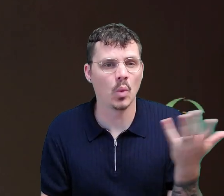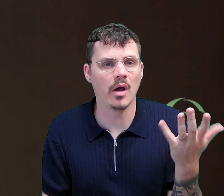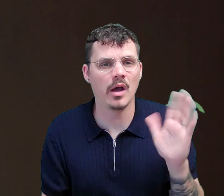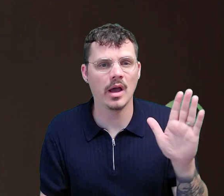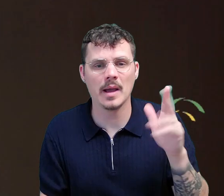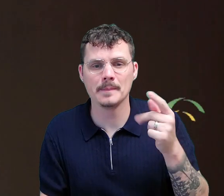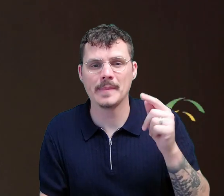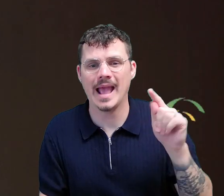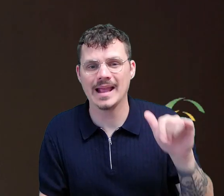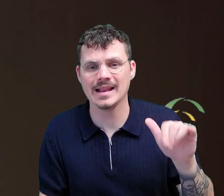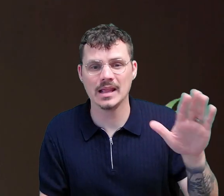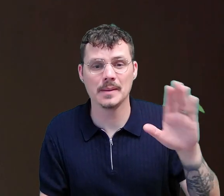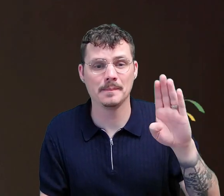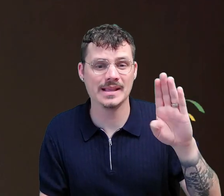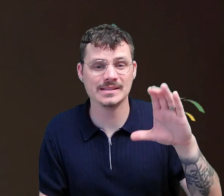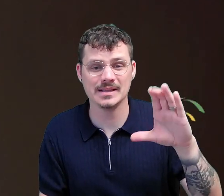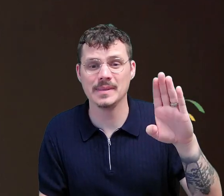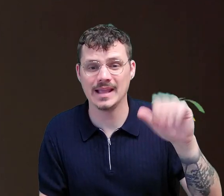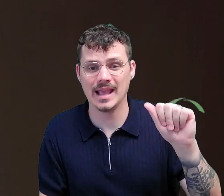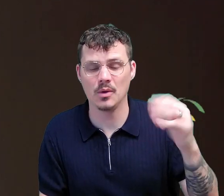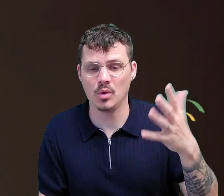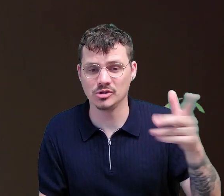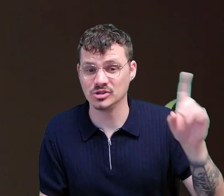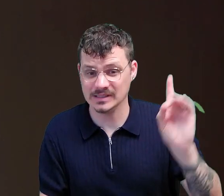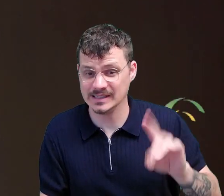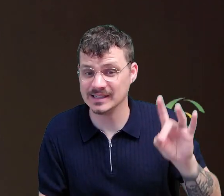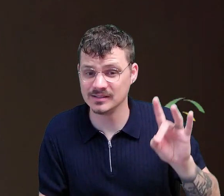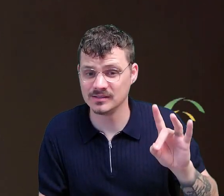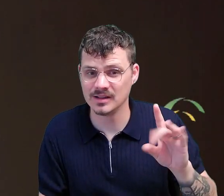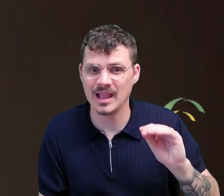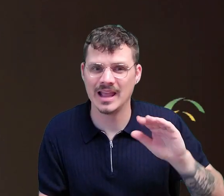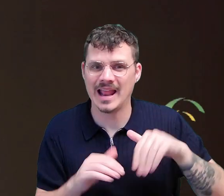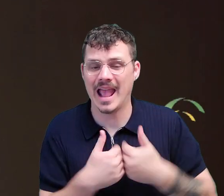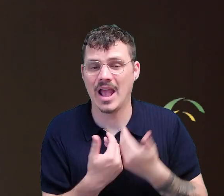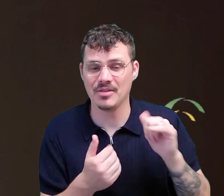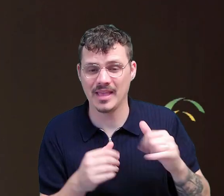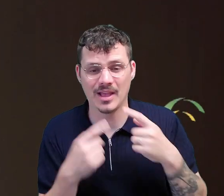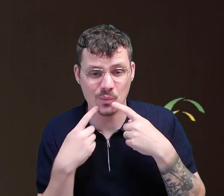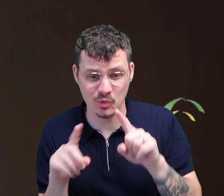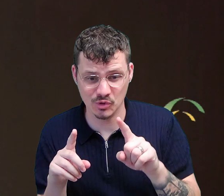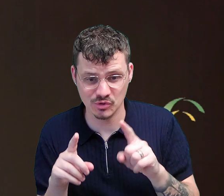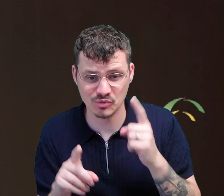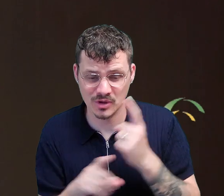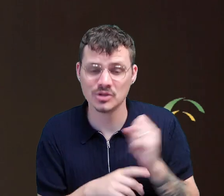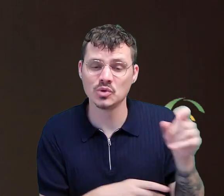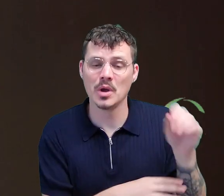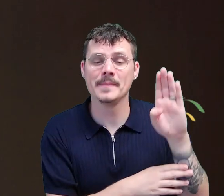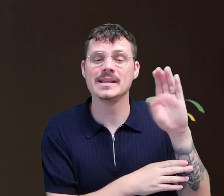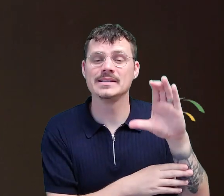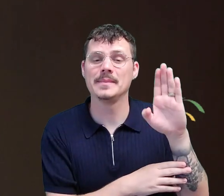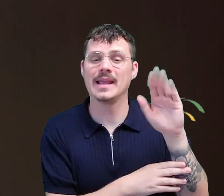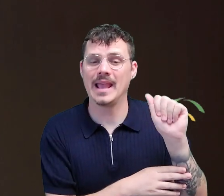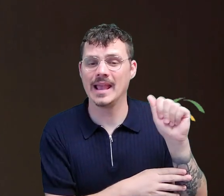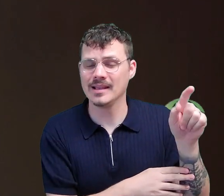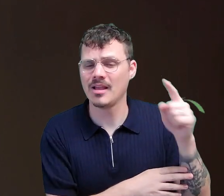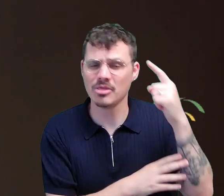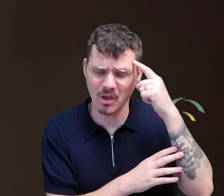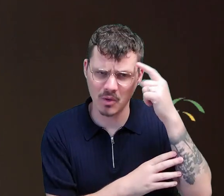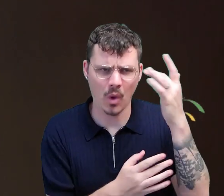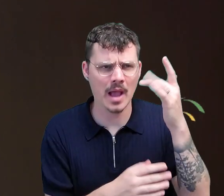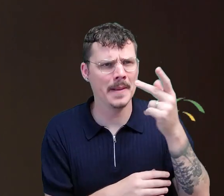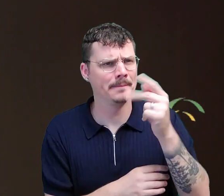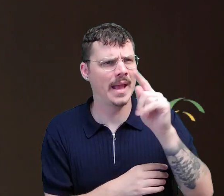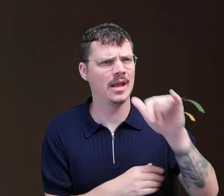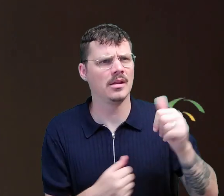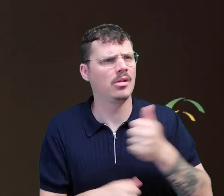Patty's BCBA did and how it worked out. So the BCBA thought, since